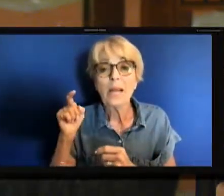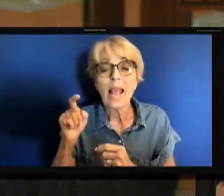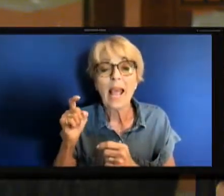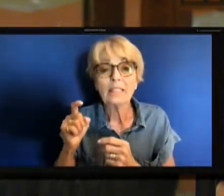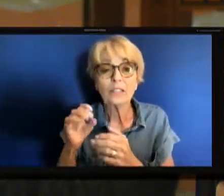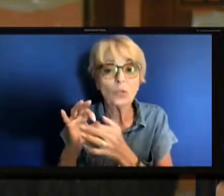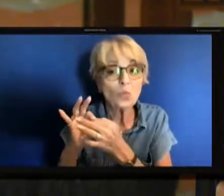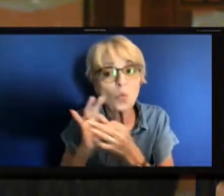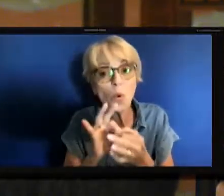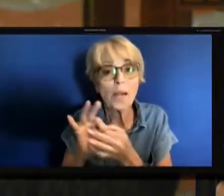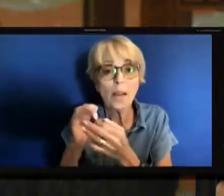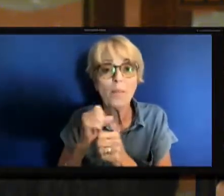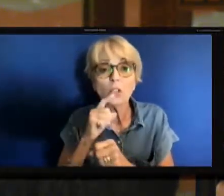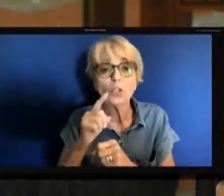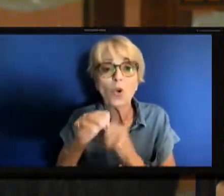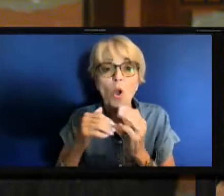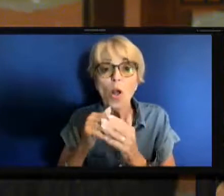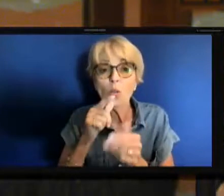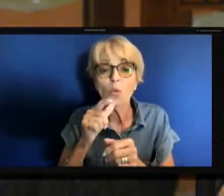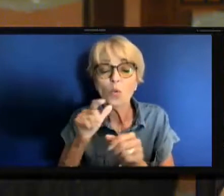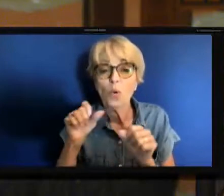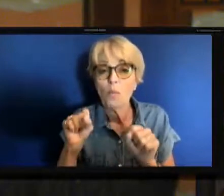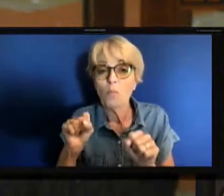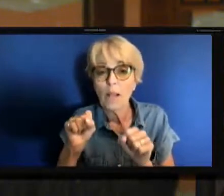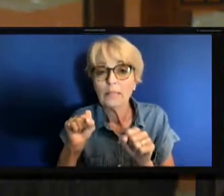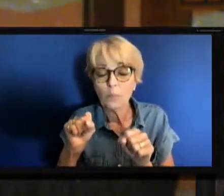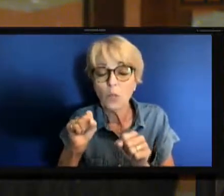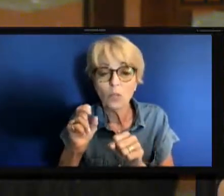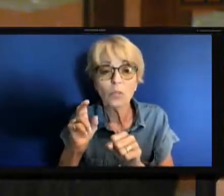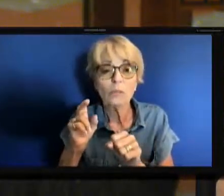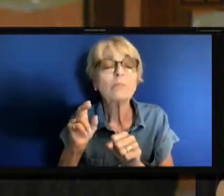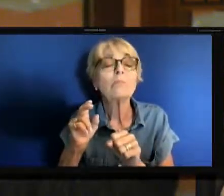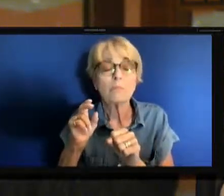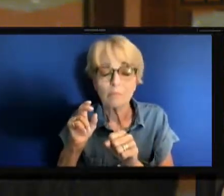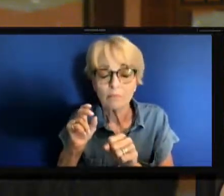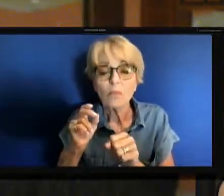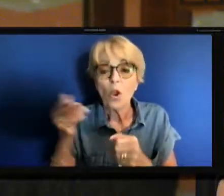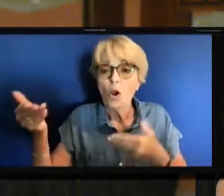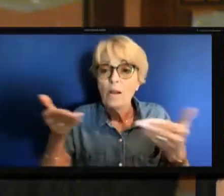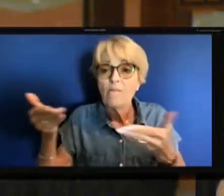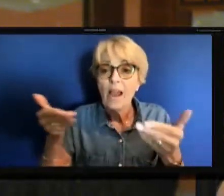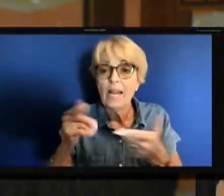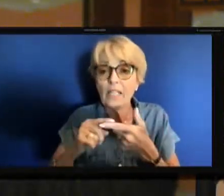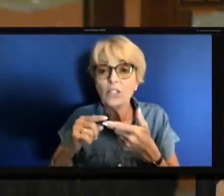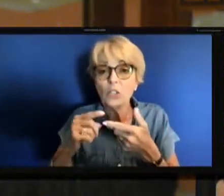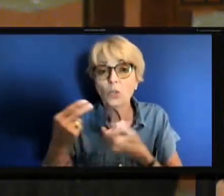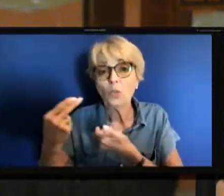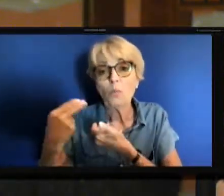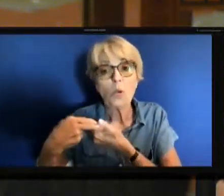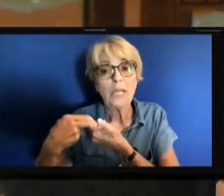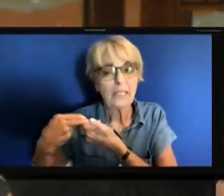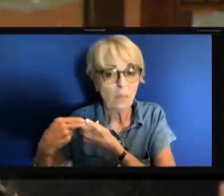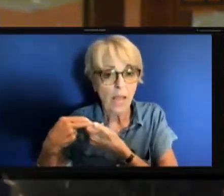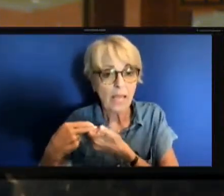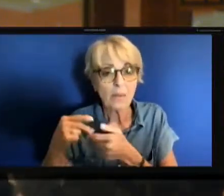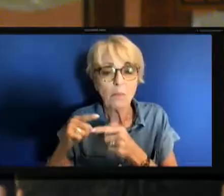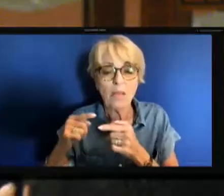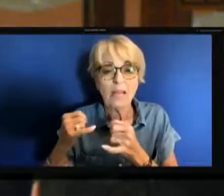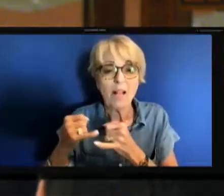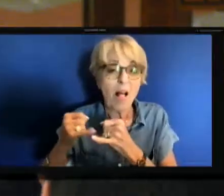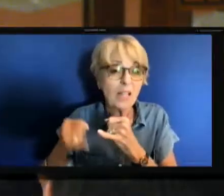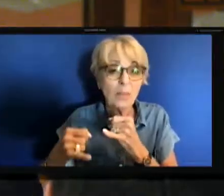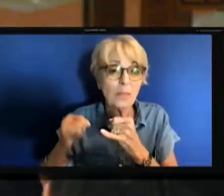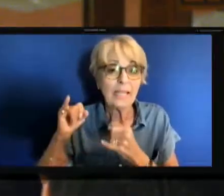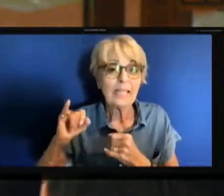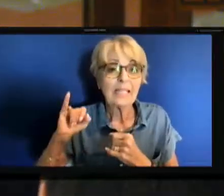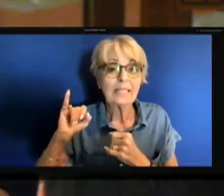of the potential users are being thought of and invited to participate. But ultimately, still, it is the IMP director who